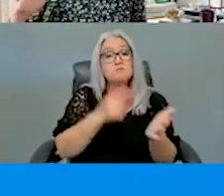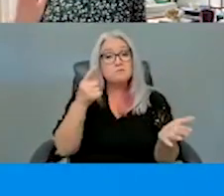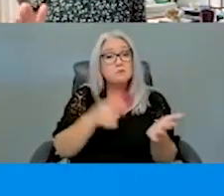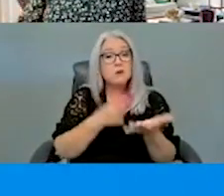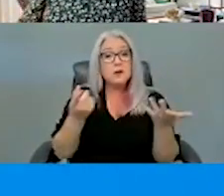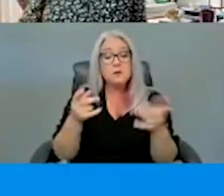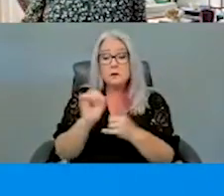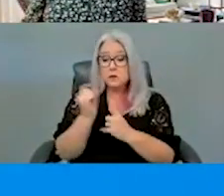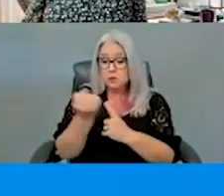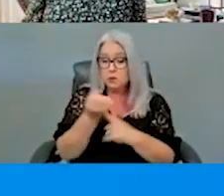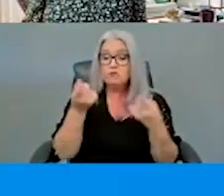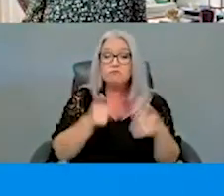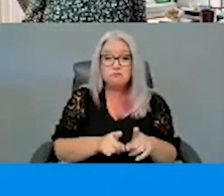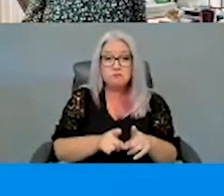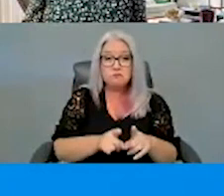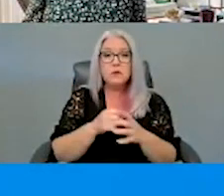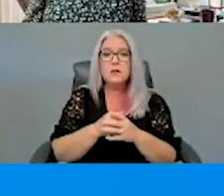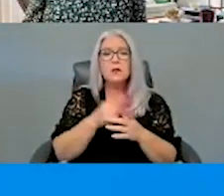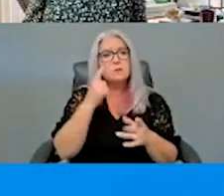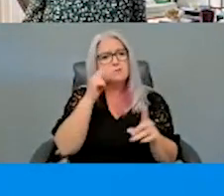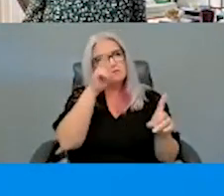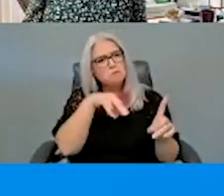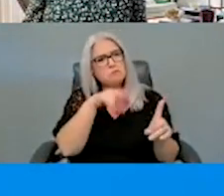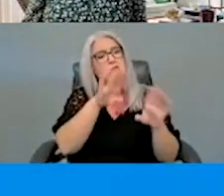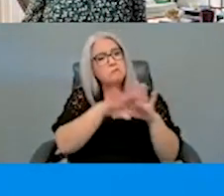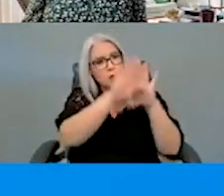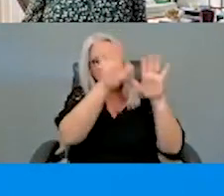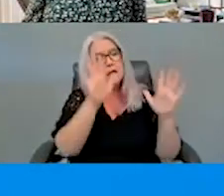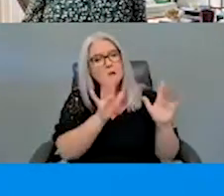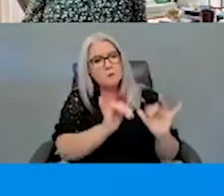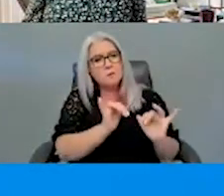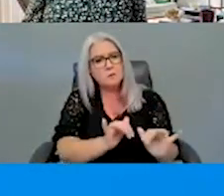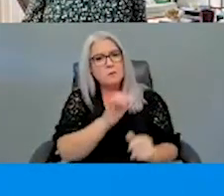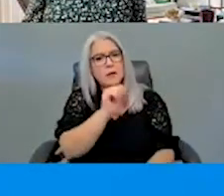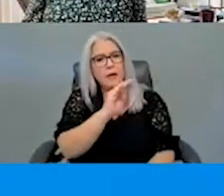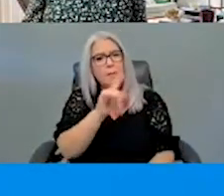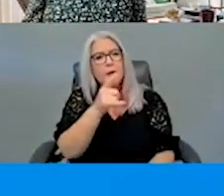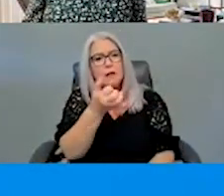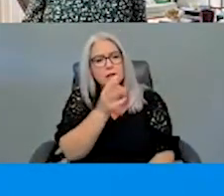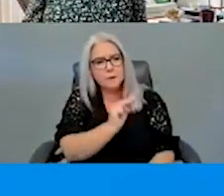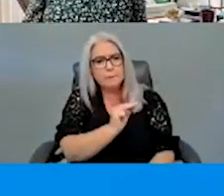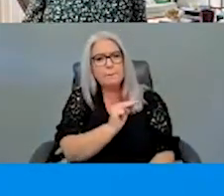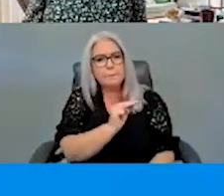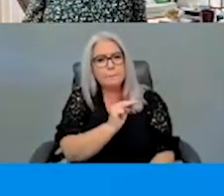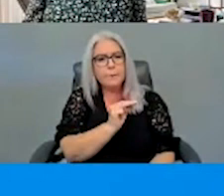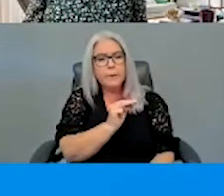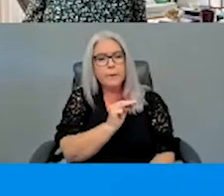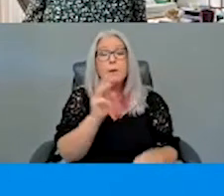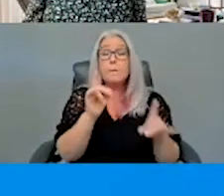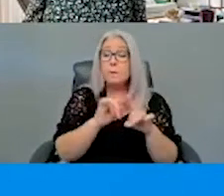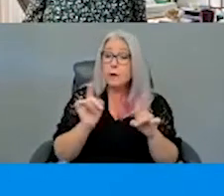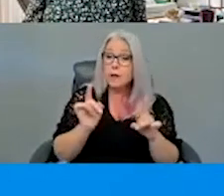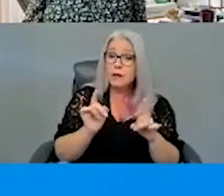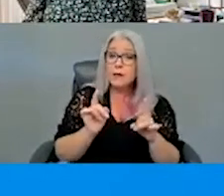where it's fairly clear cut that ableism is at play. But where it becomes just as important